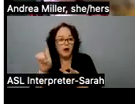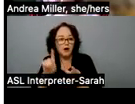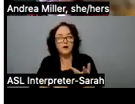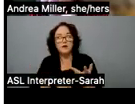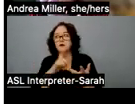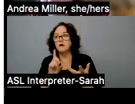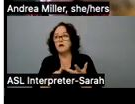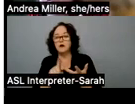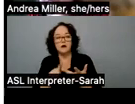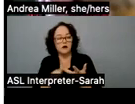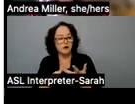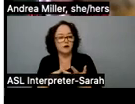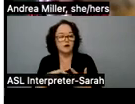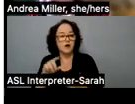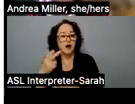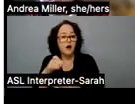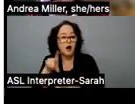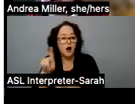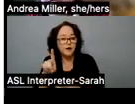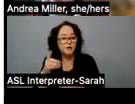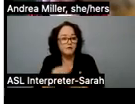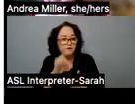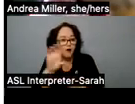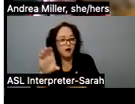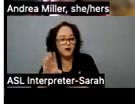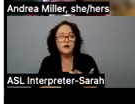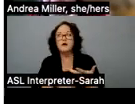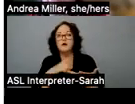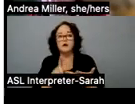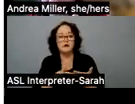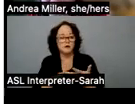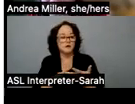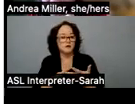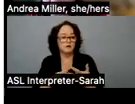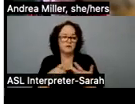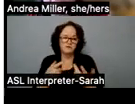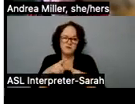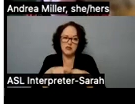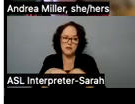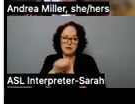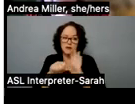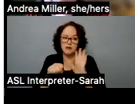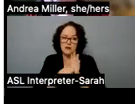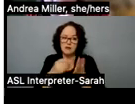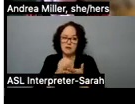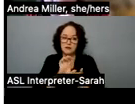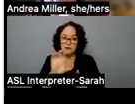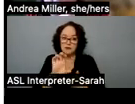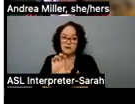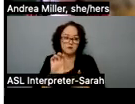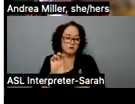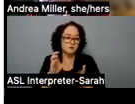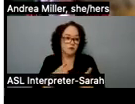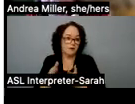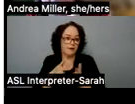some home funds can be used for building and development if that's what your state allocation plan says. So for us, it was, and